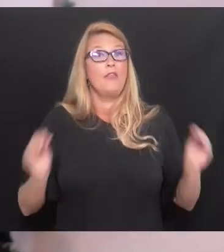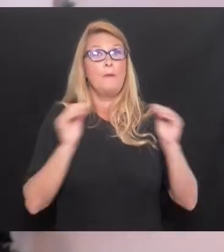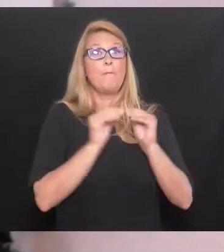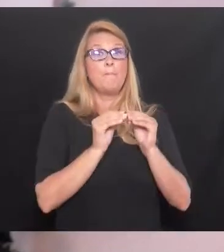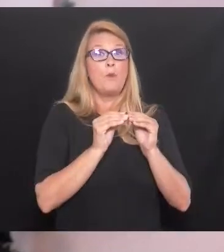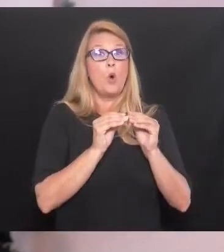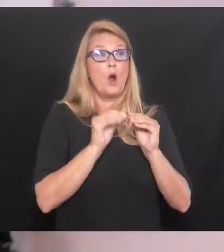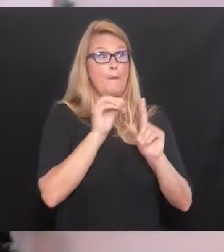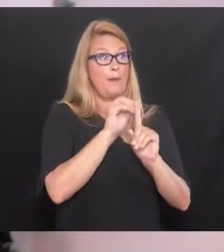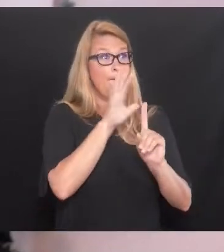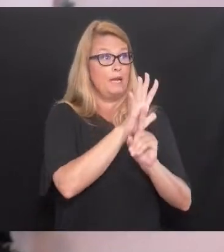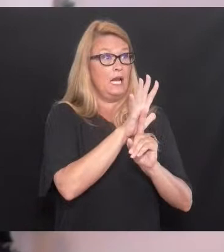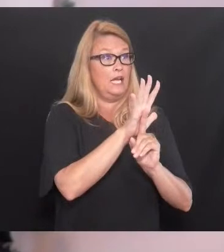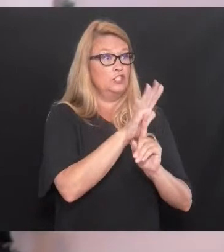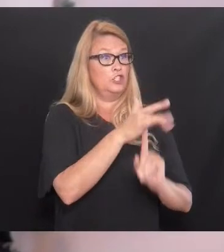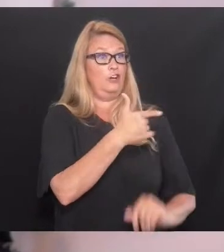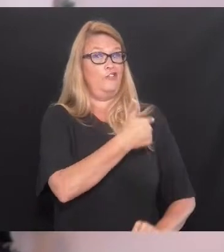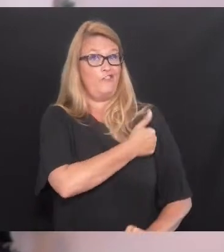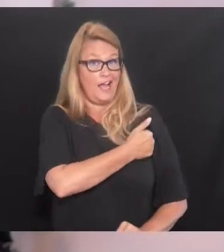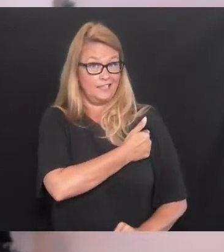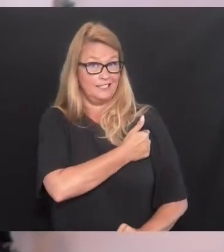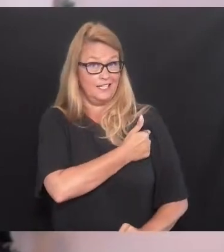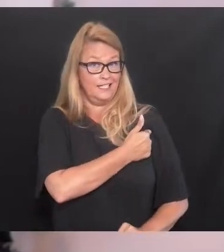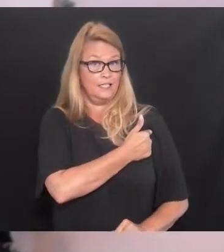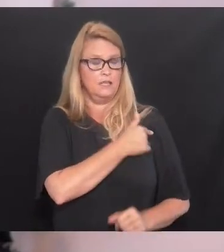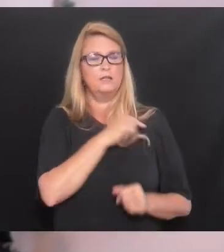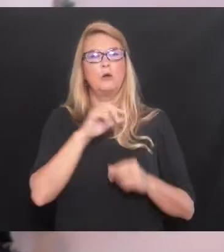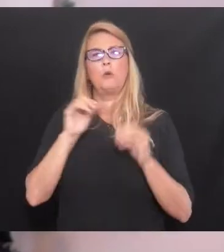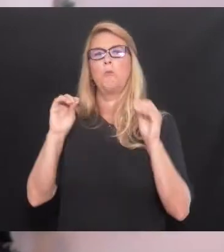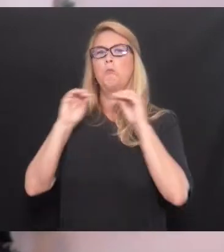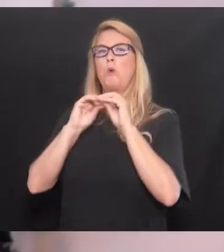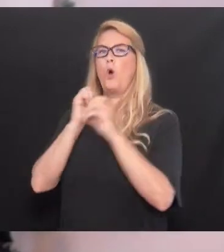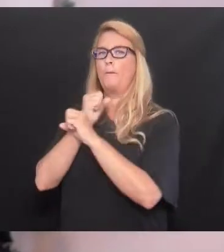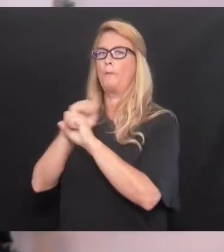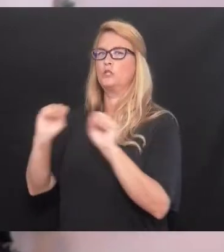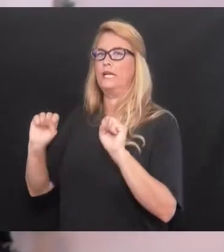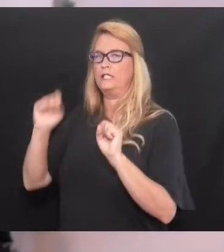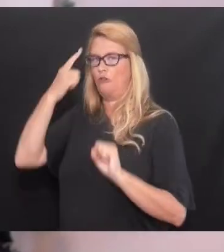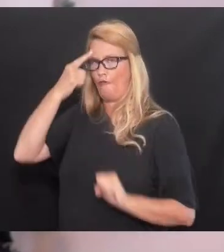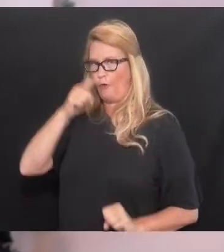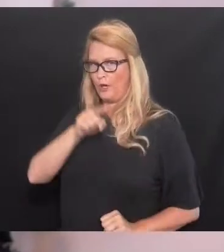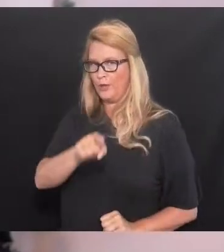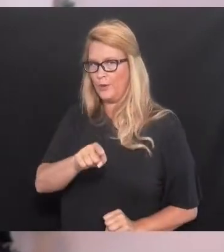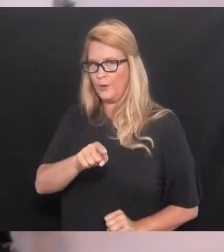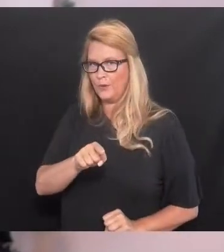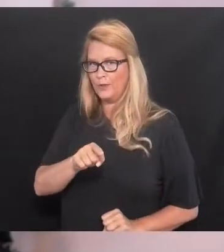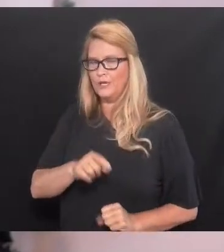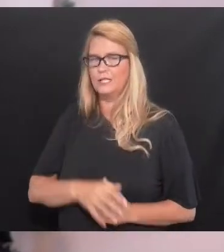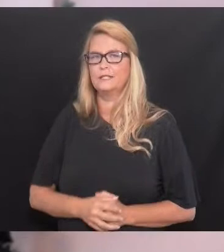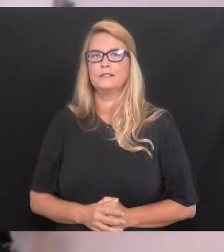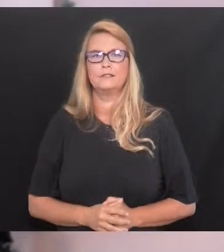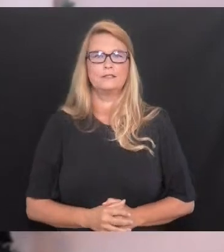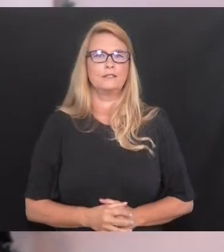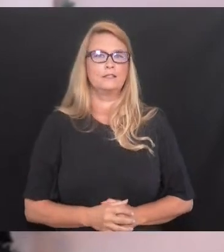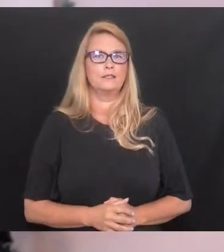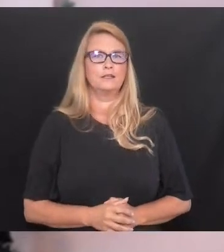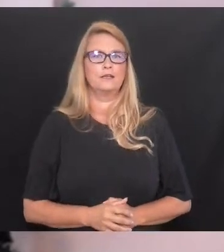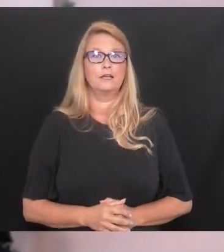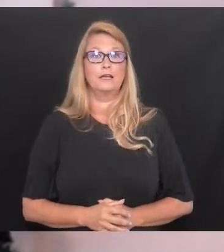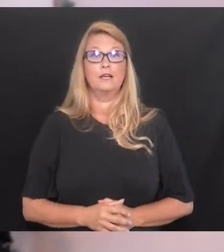fully vaccinated, the more we are protected against not only, you know, manifestations